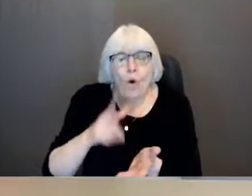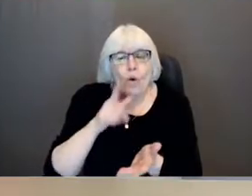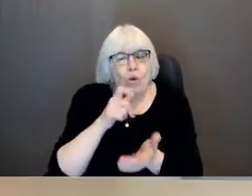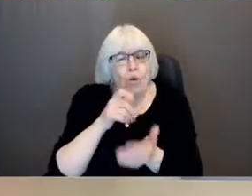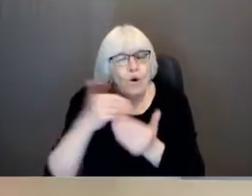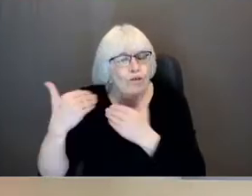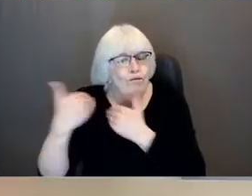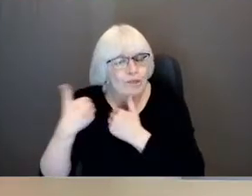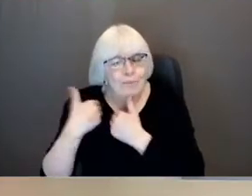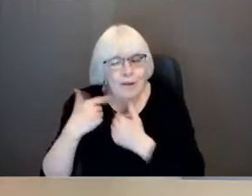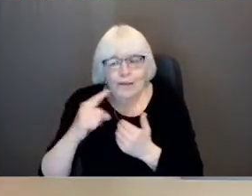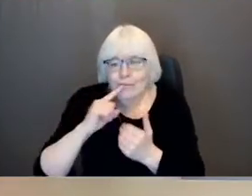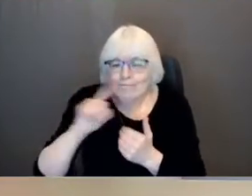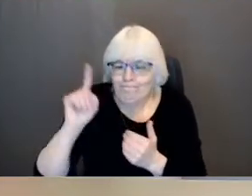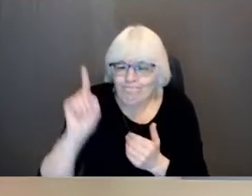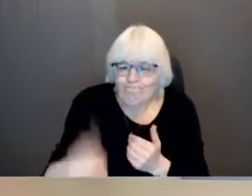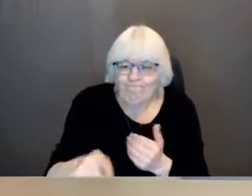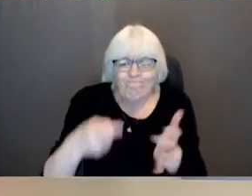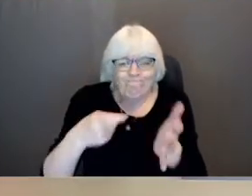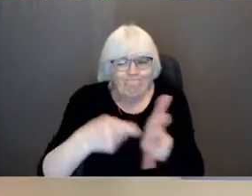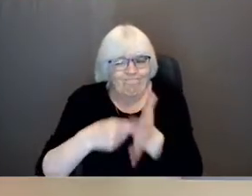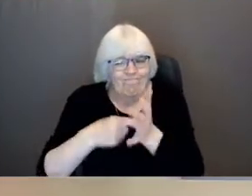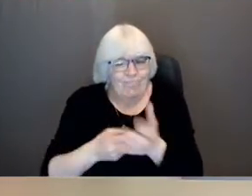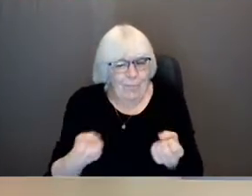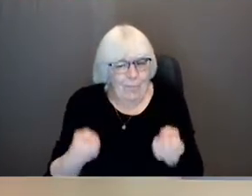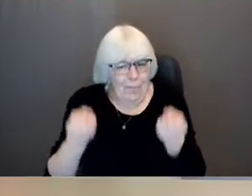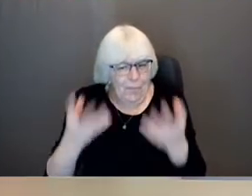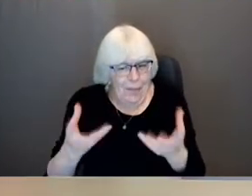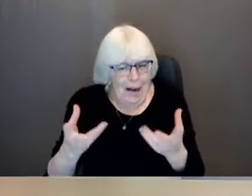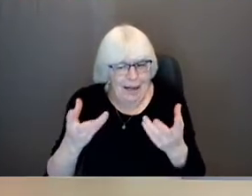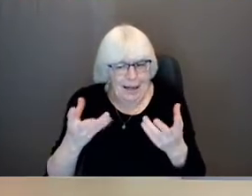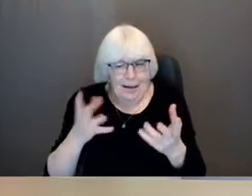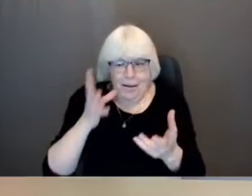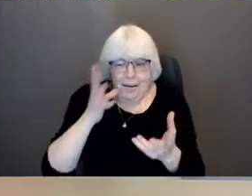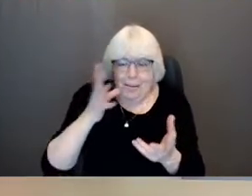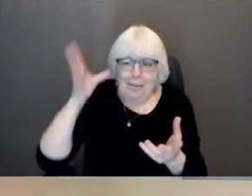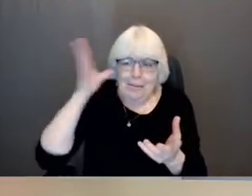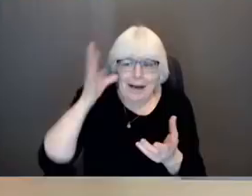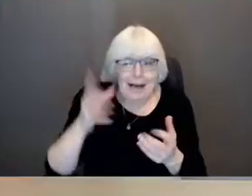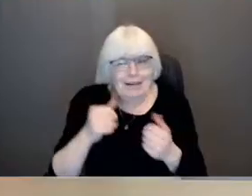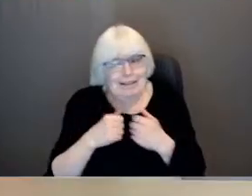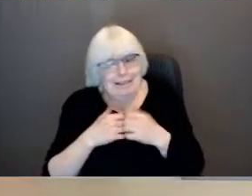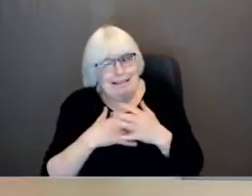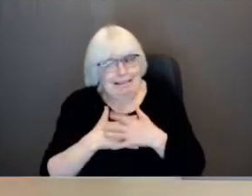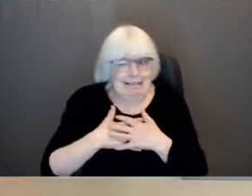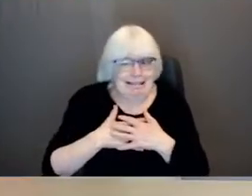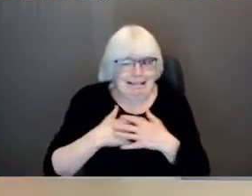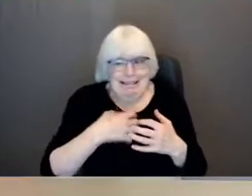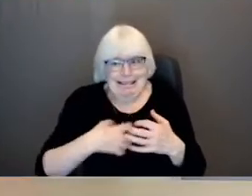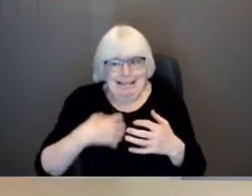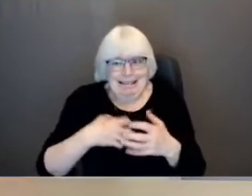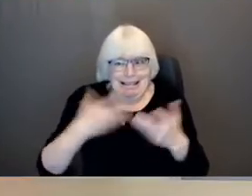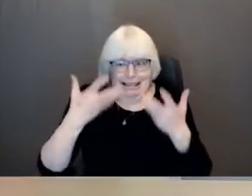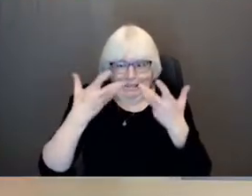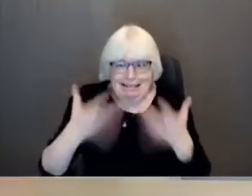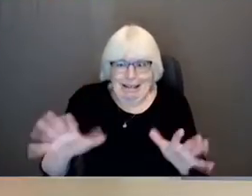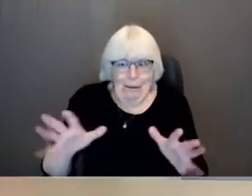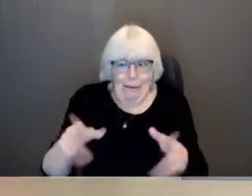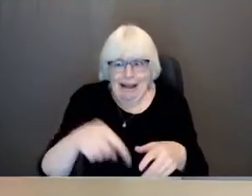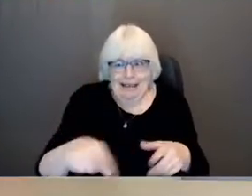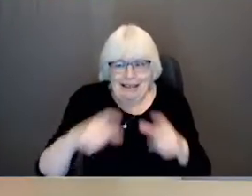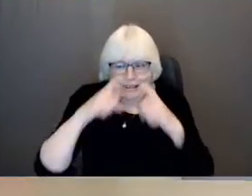parents seem to be a little concerned about putting a mask on their young child. Absolutely. Hi, Louise.